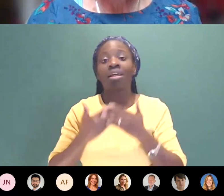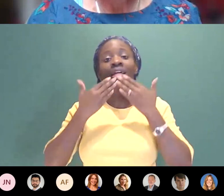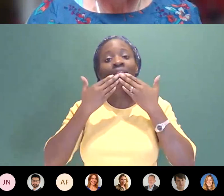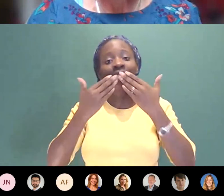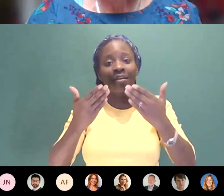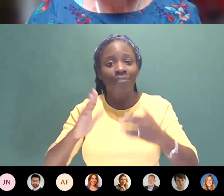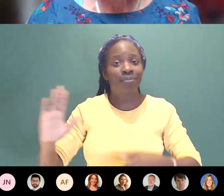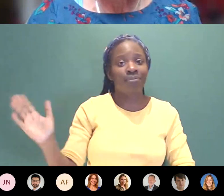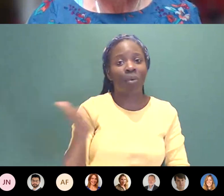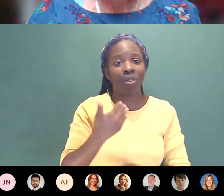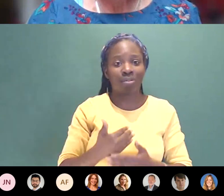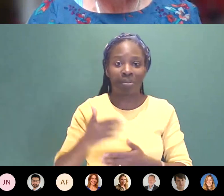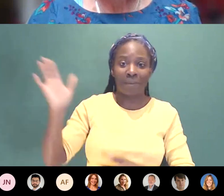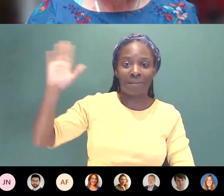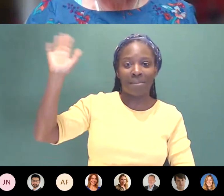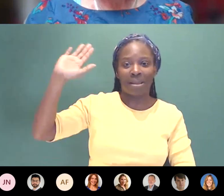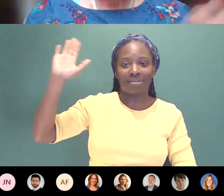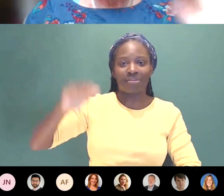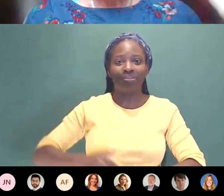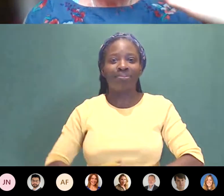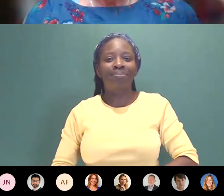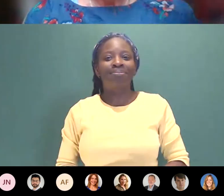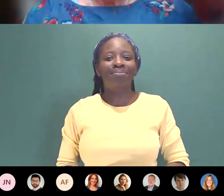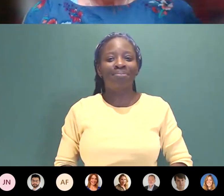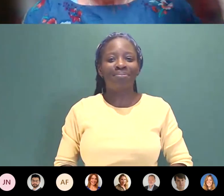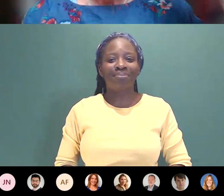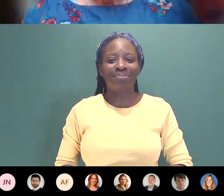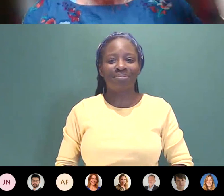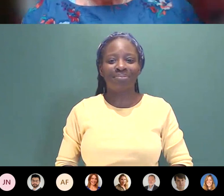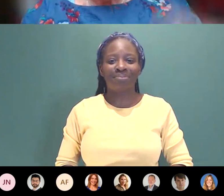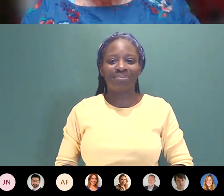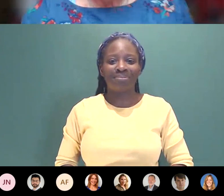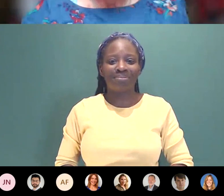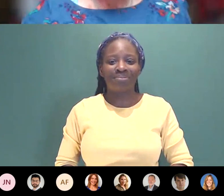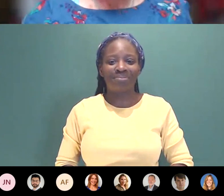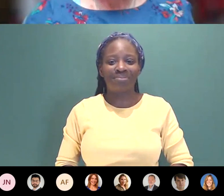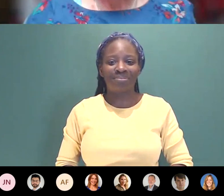Bye-bye. Bye-bye. Thank you. Thank you.